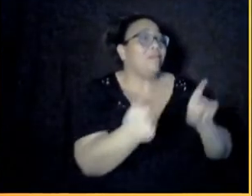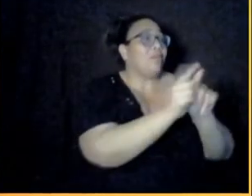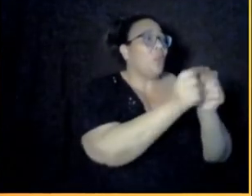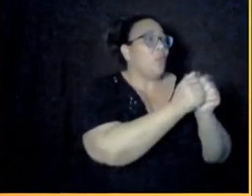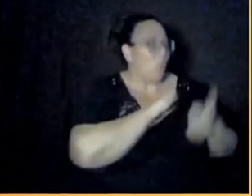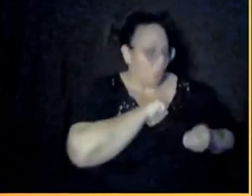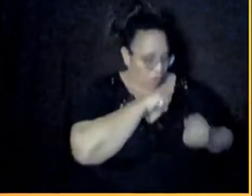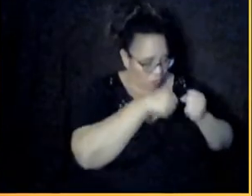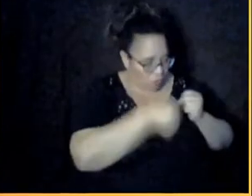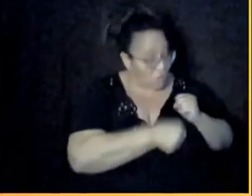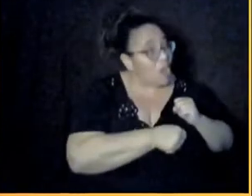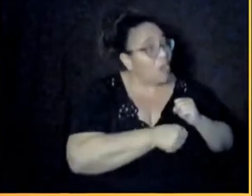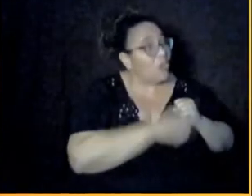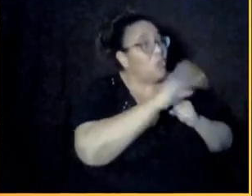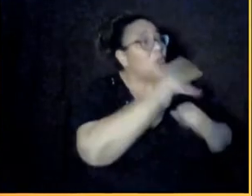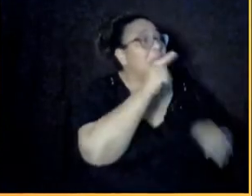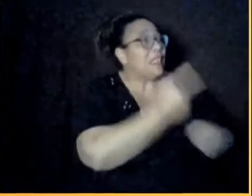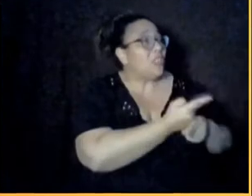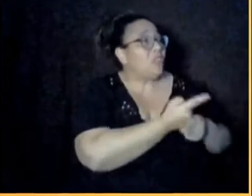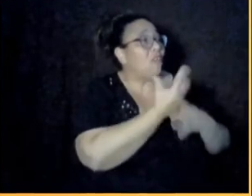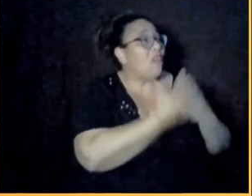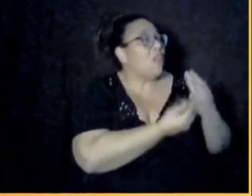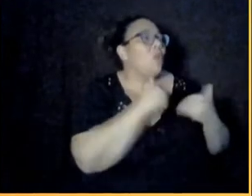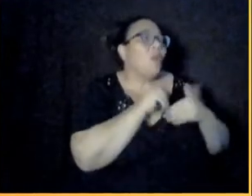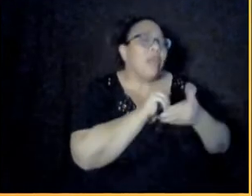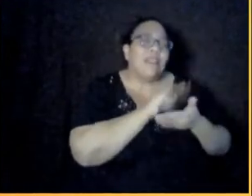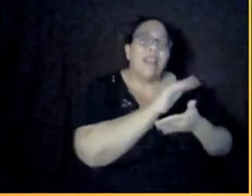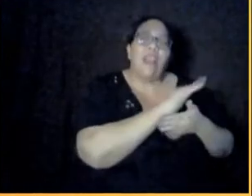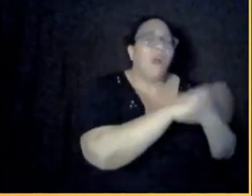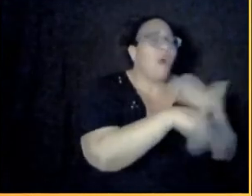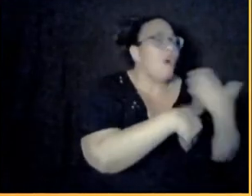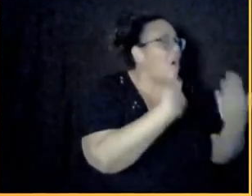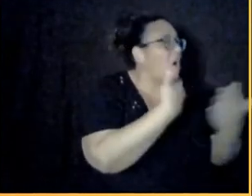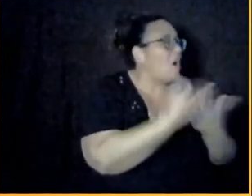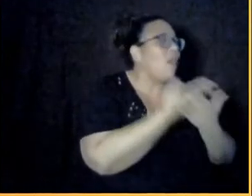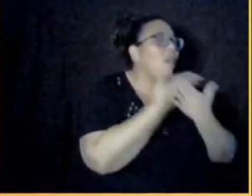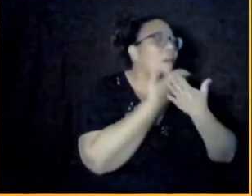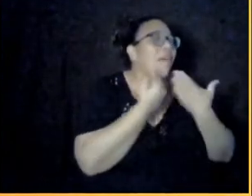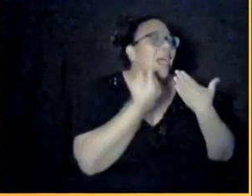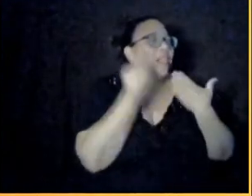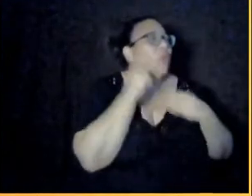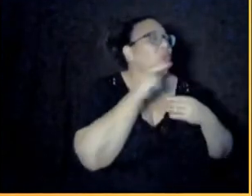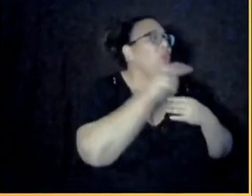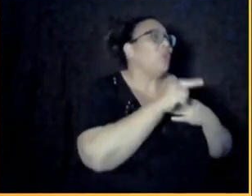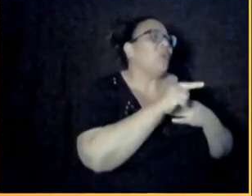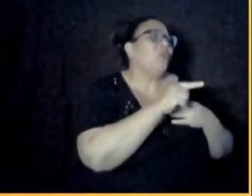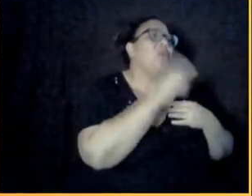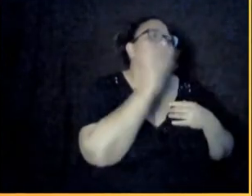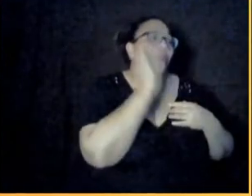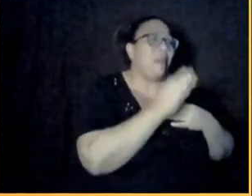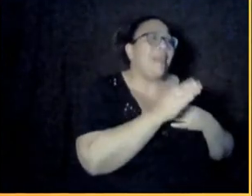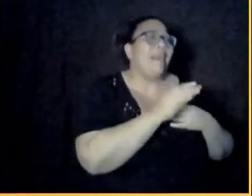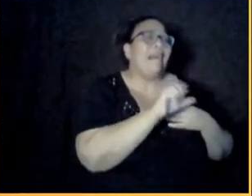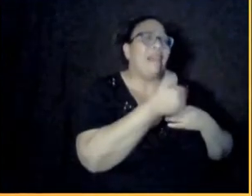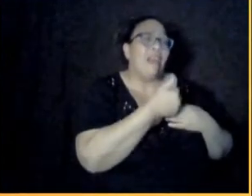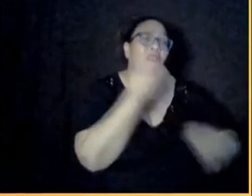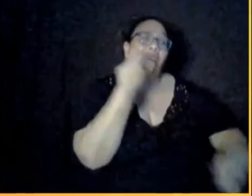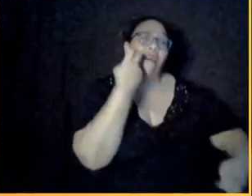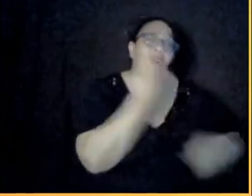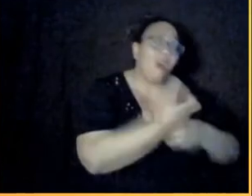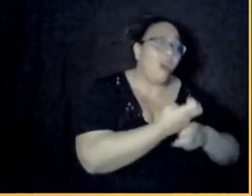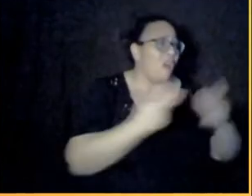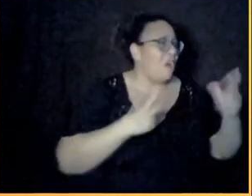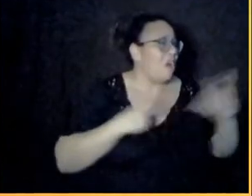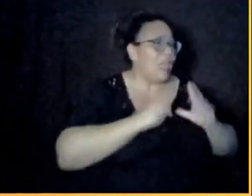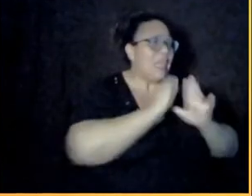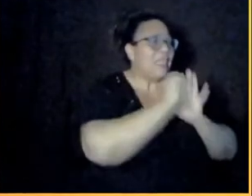are sending you and your family all the best for what is going to be another hard holiday season. But I'm so grateful that you